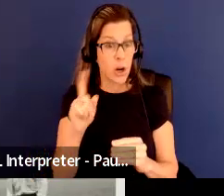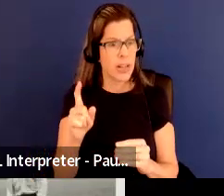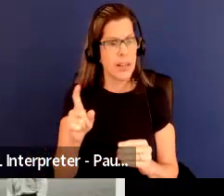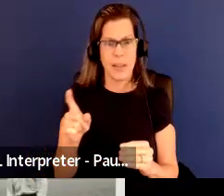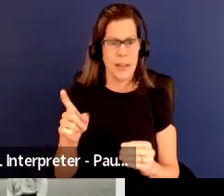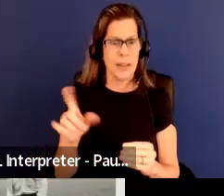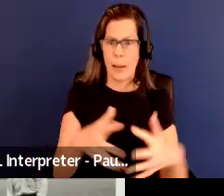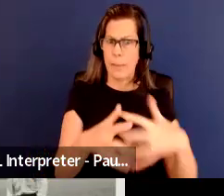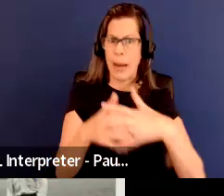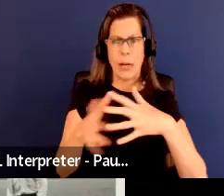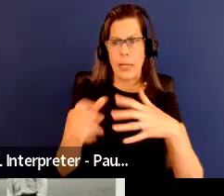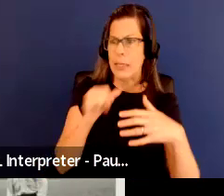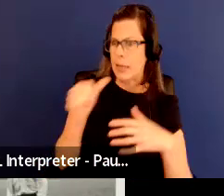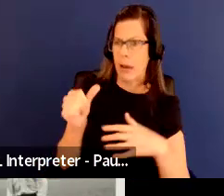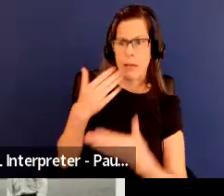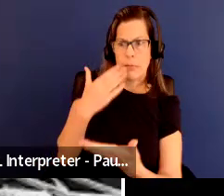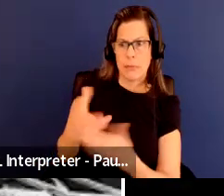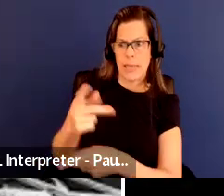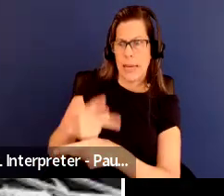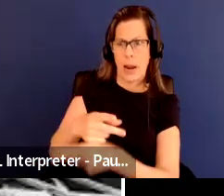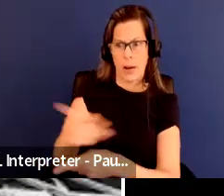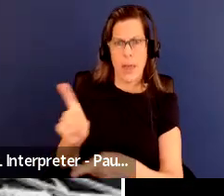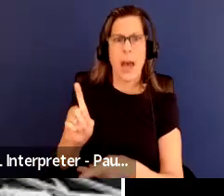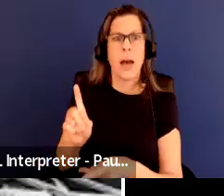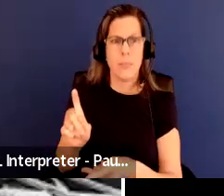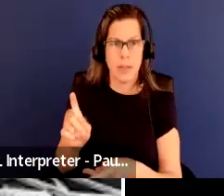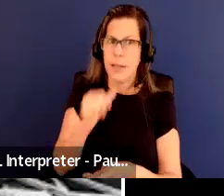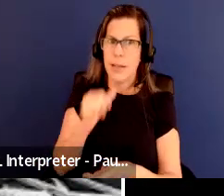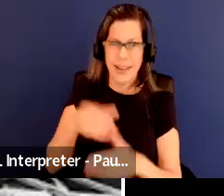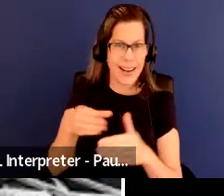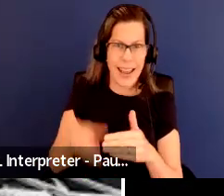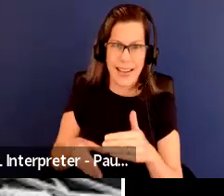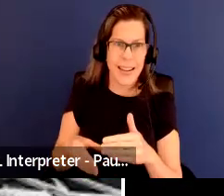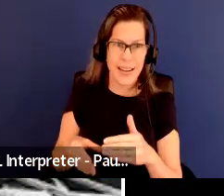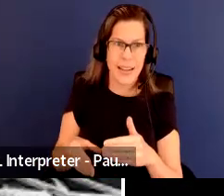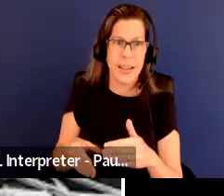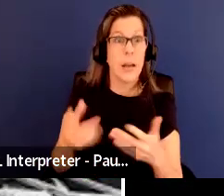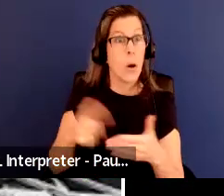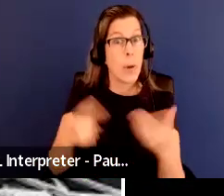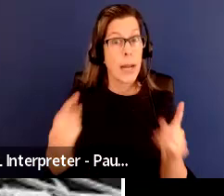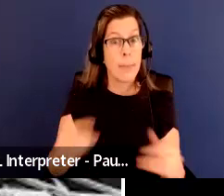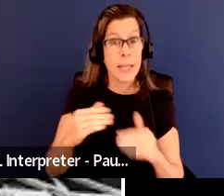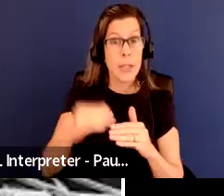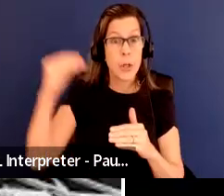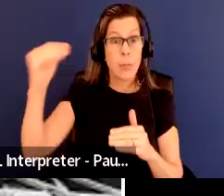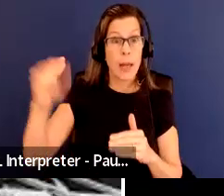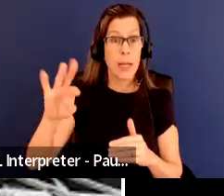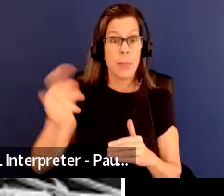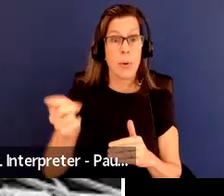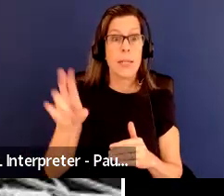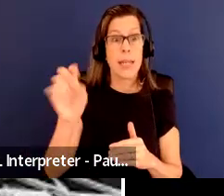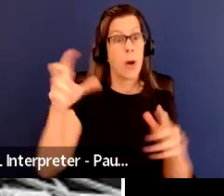until 1964. But what happens again? Too many braceros taking